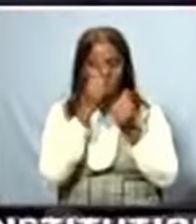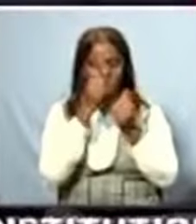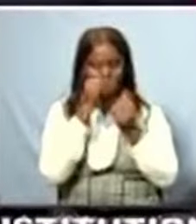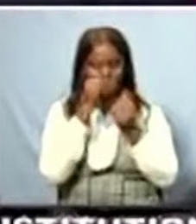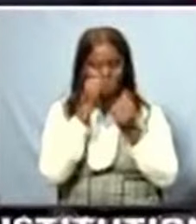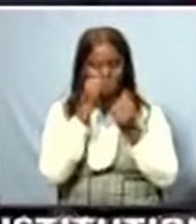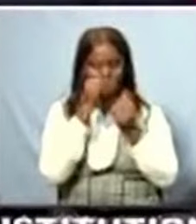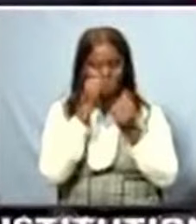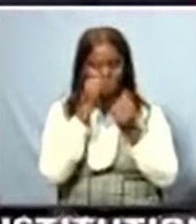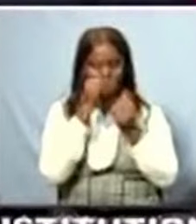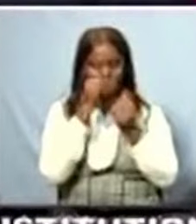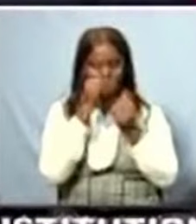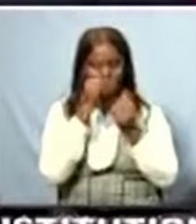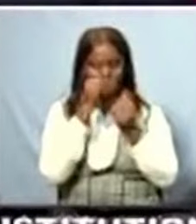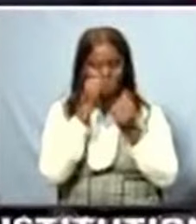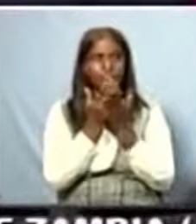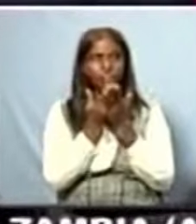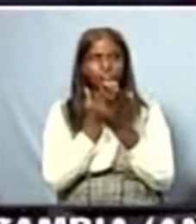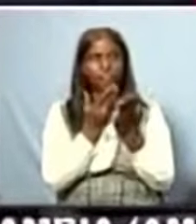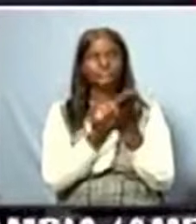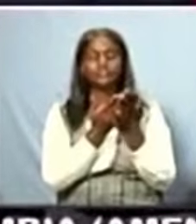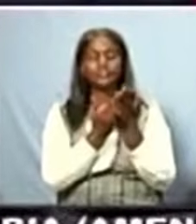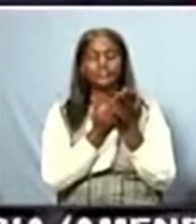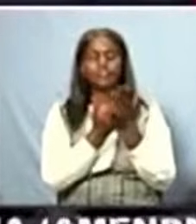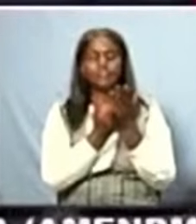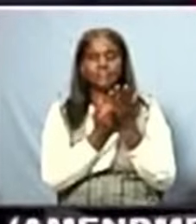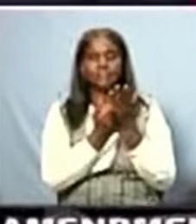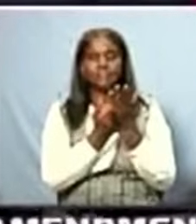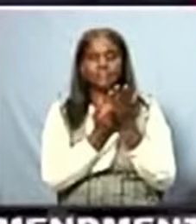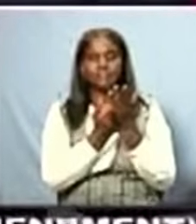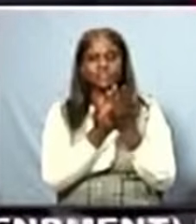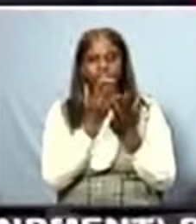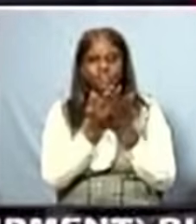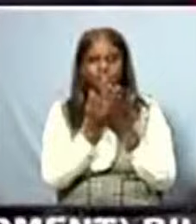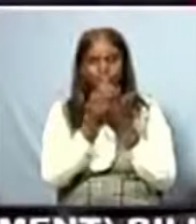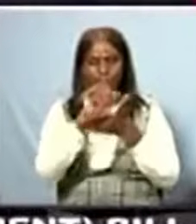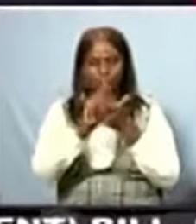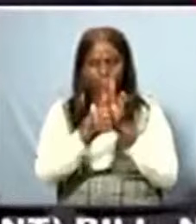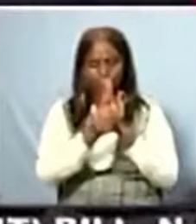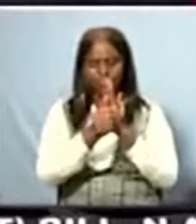extent that the proposed Article